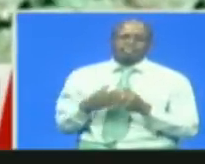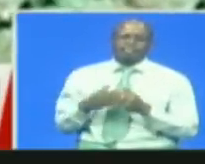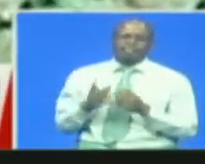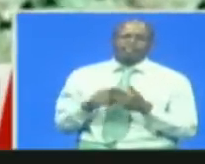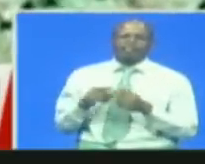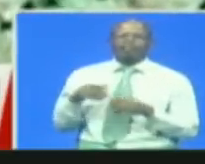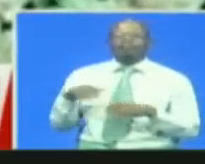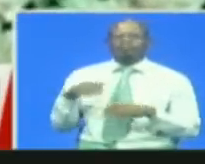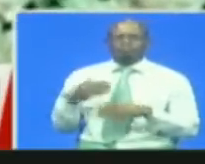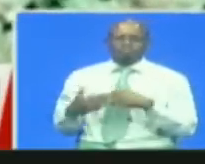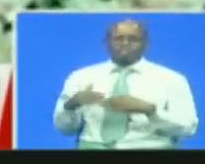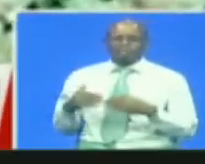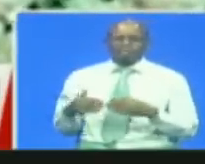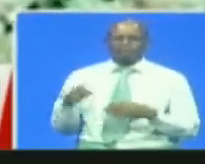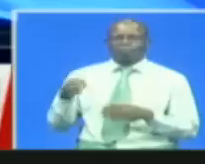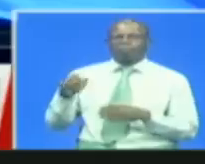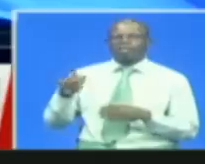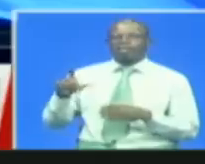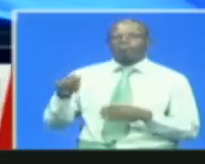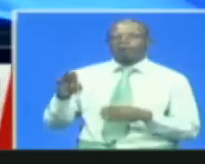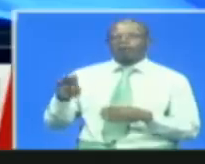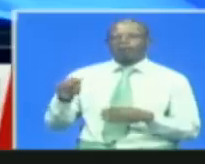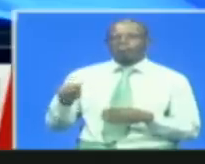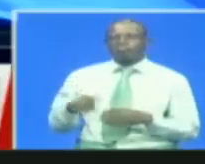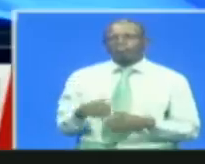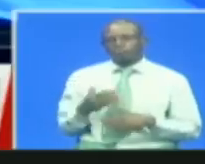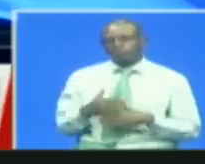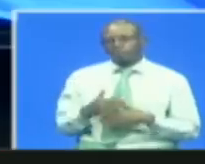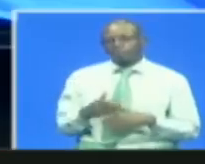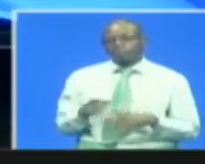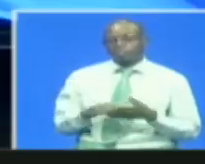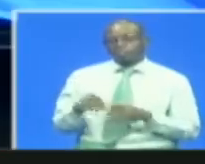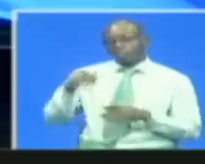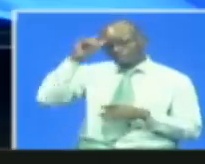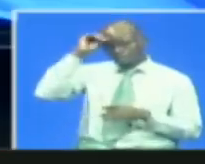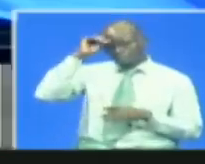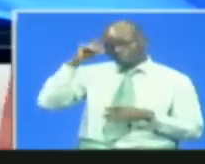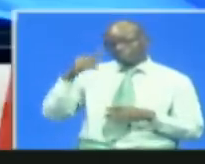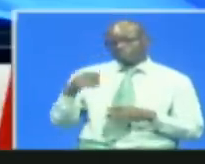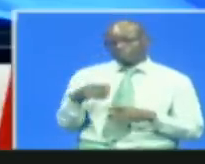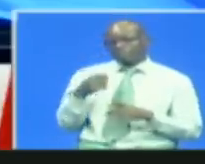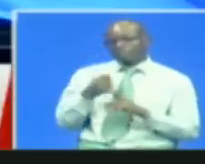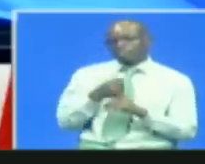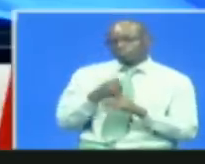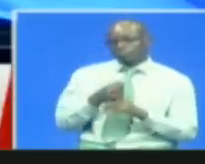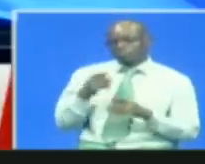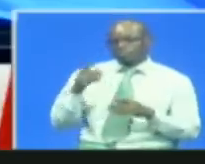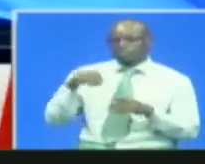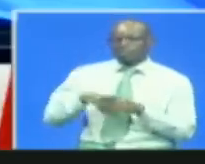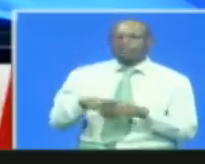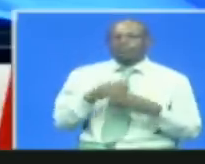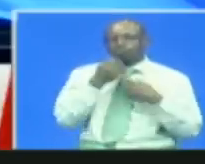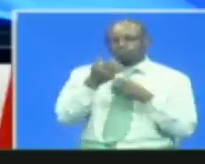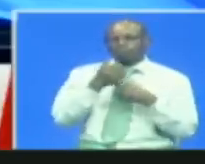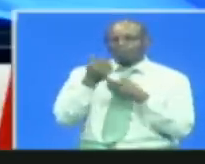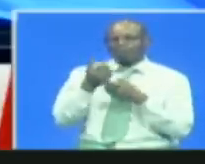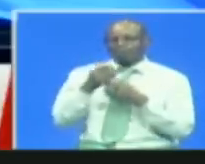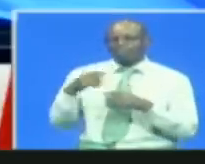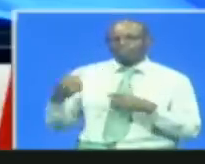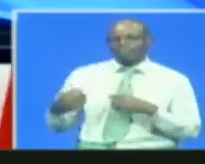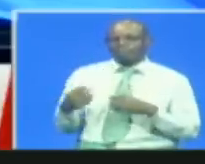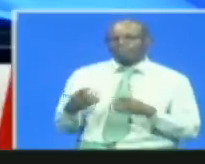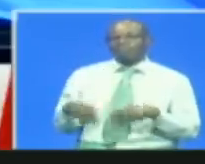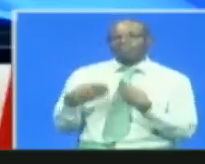NTV Business, Eldoret. The government task force report on the sugar industry due for presentation to President